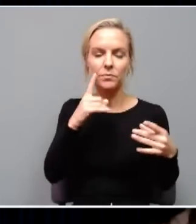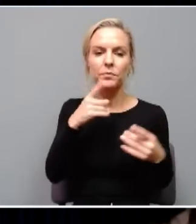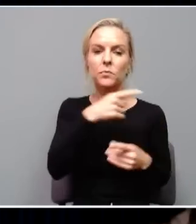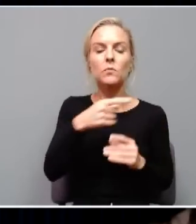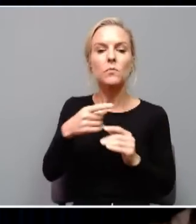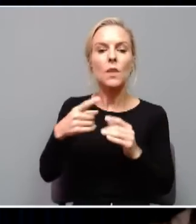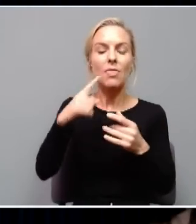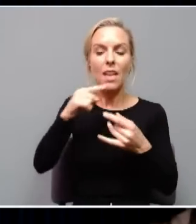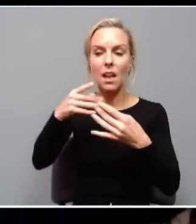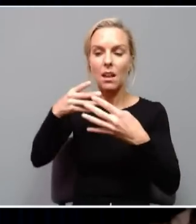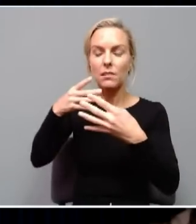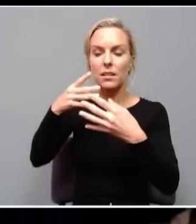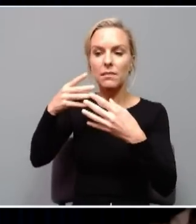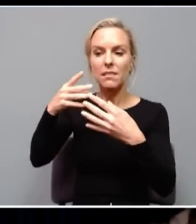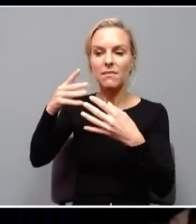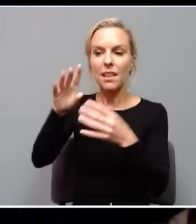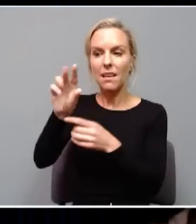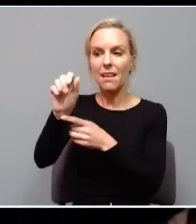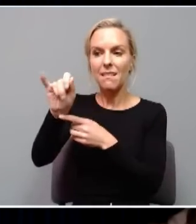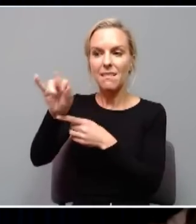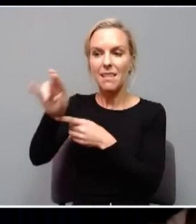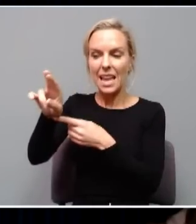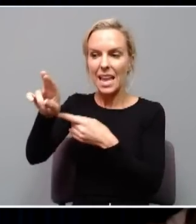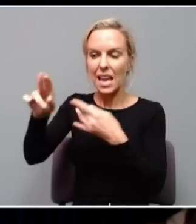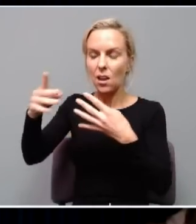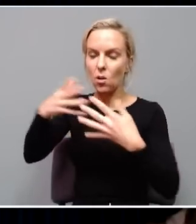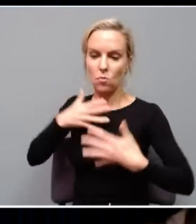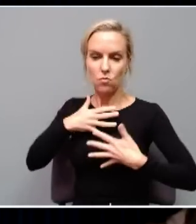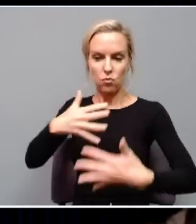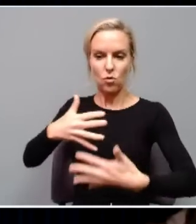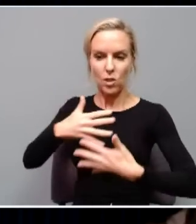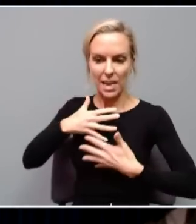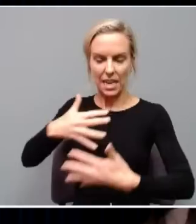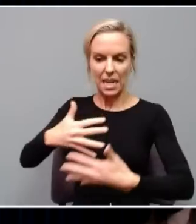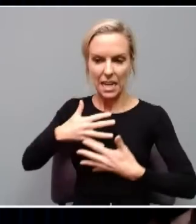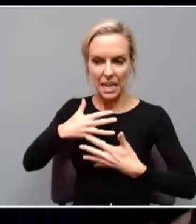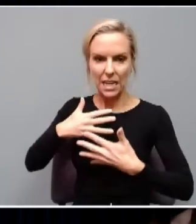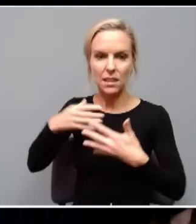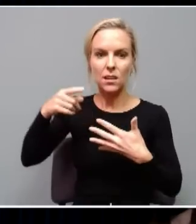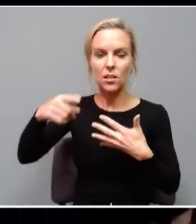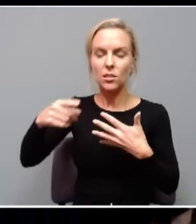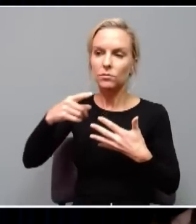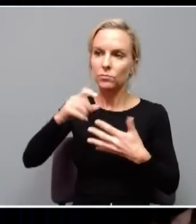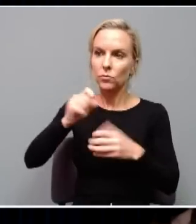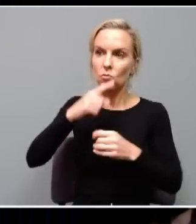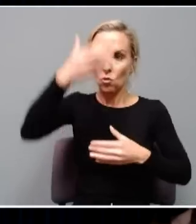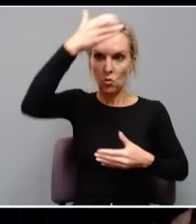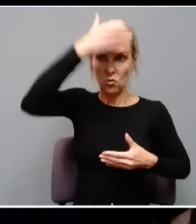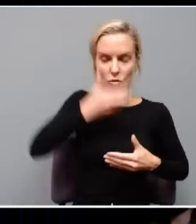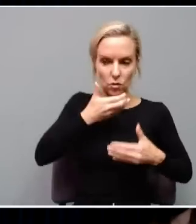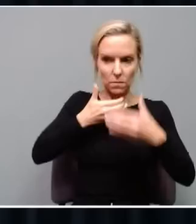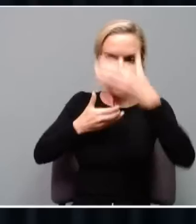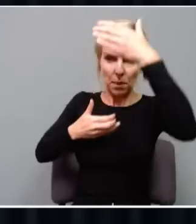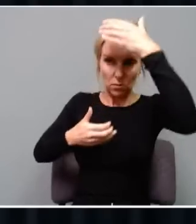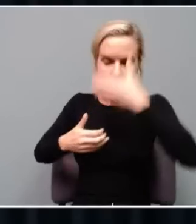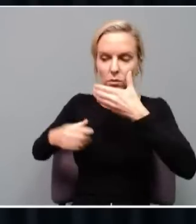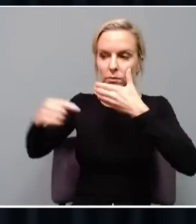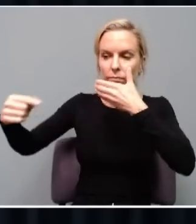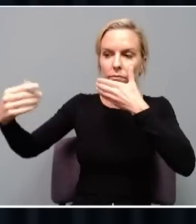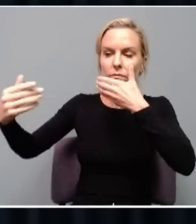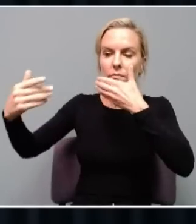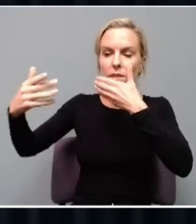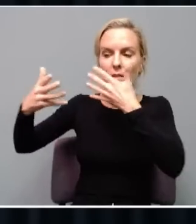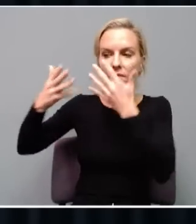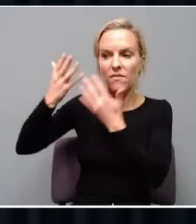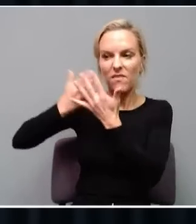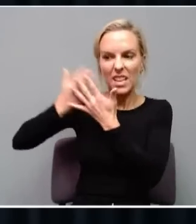from the atmosphere and provides clean, breathable air to the person who's wearing this hood. As Wells mentioned, this